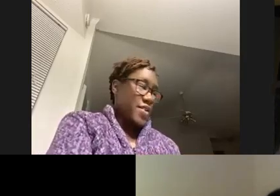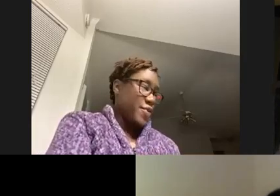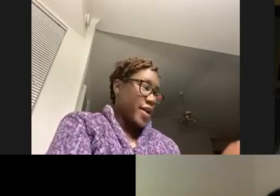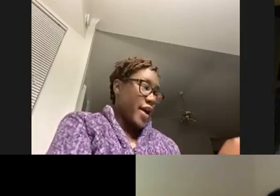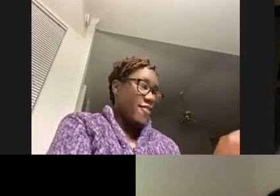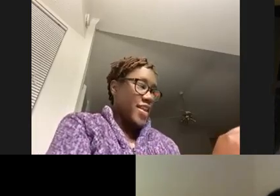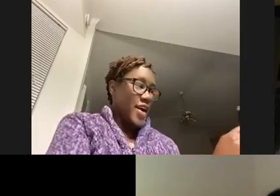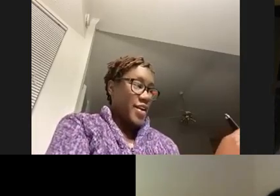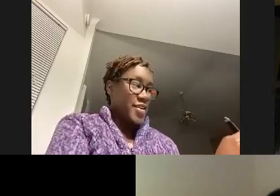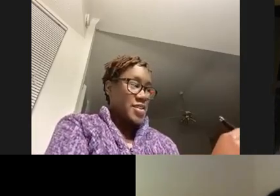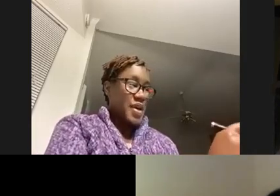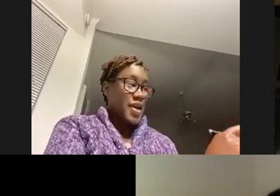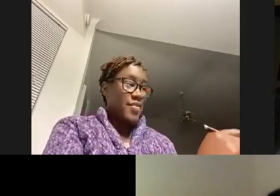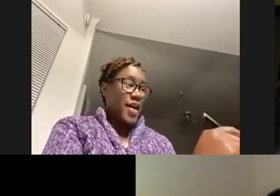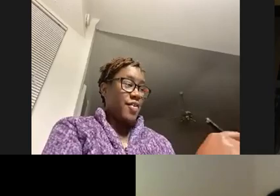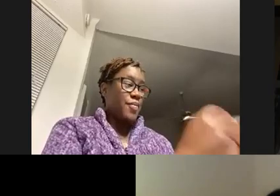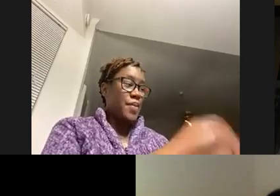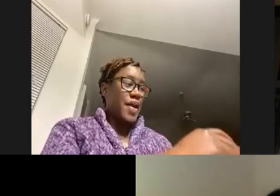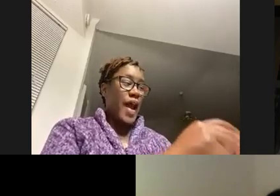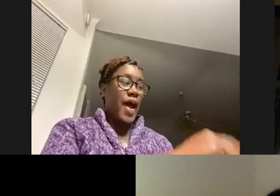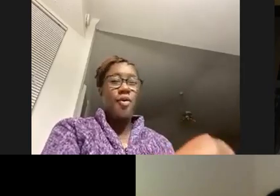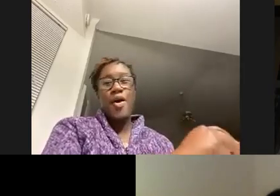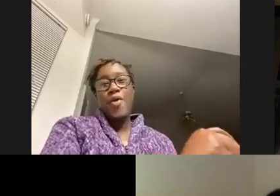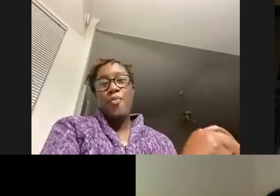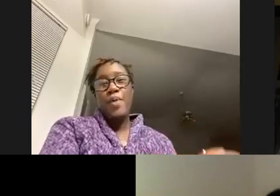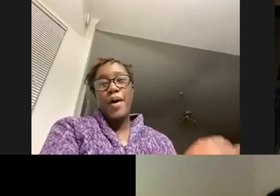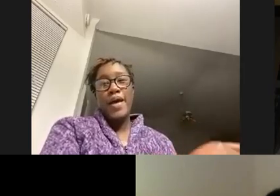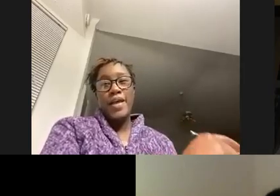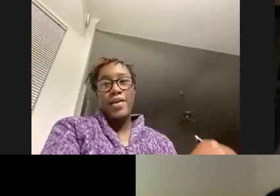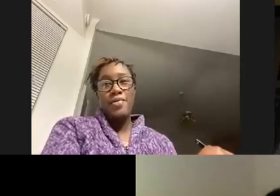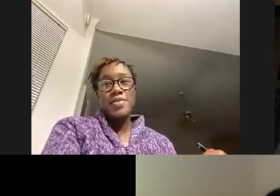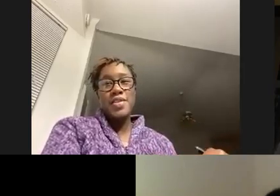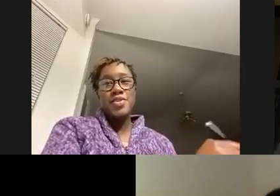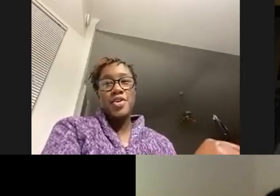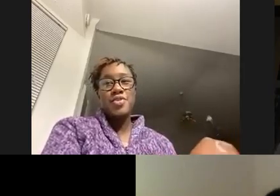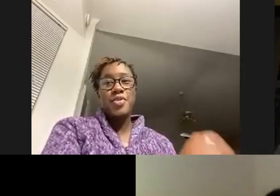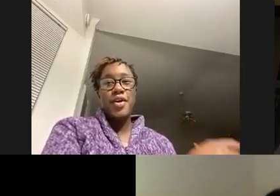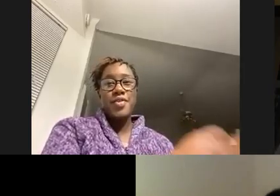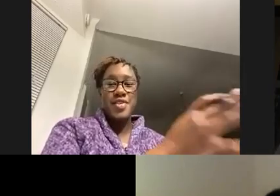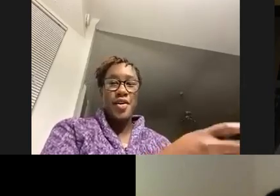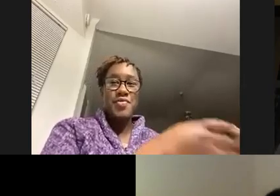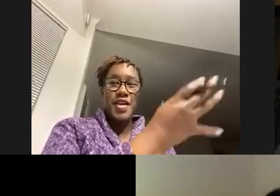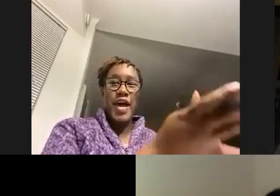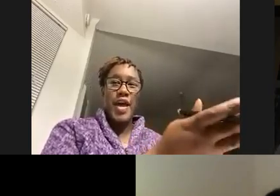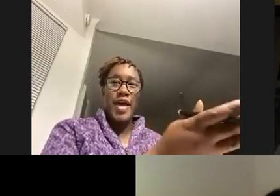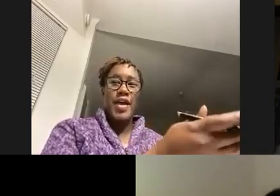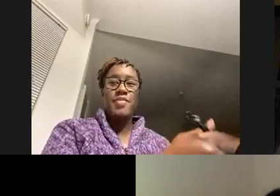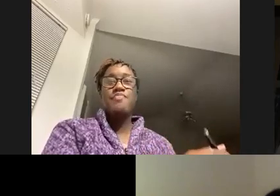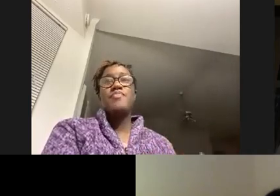Does anyone have any ideas, speaking of that, on maybe how we might use the liturgical year ourselves